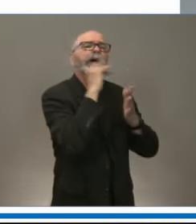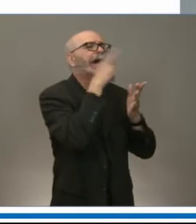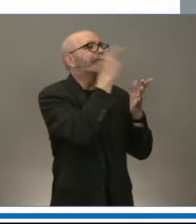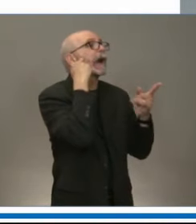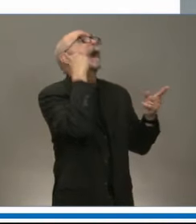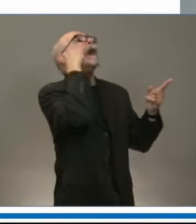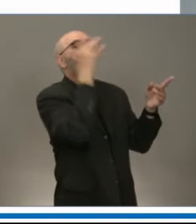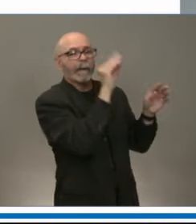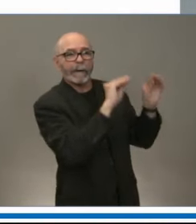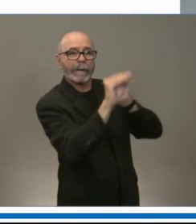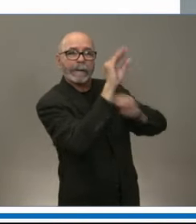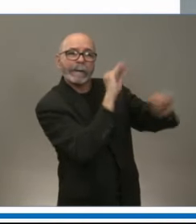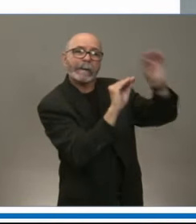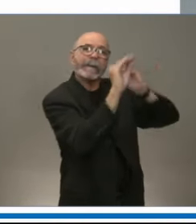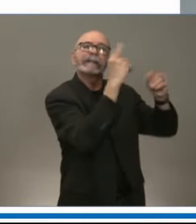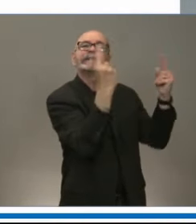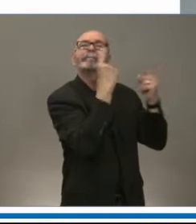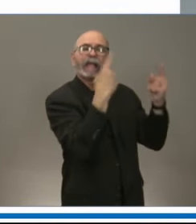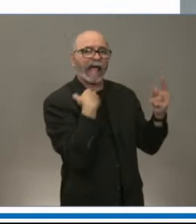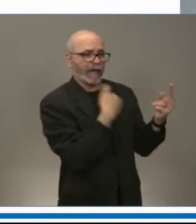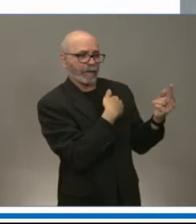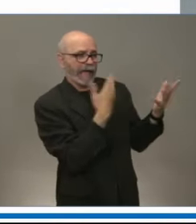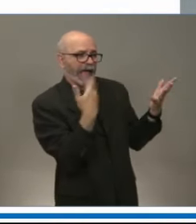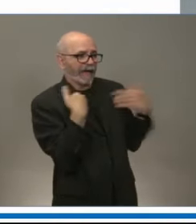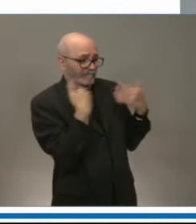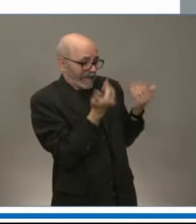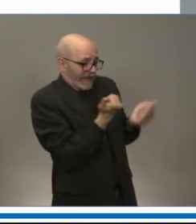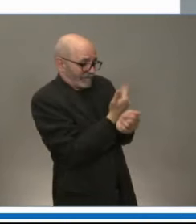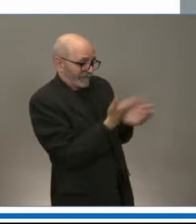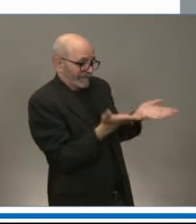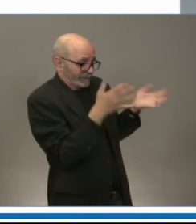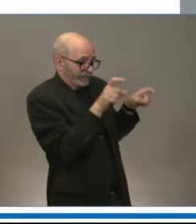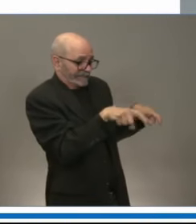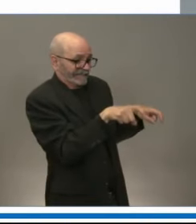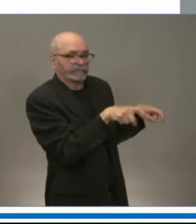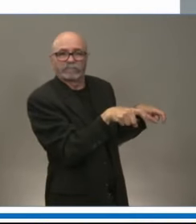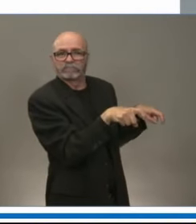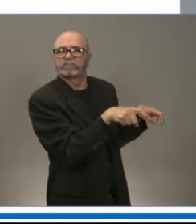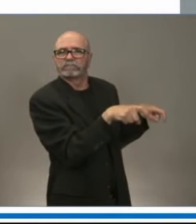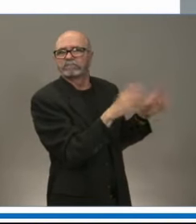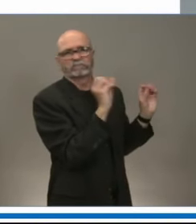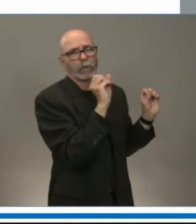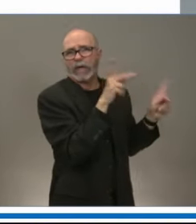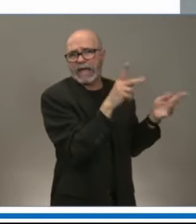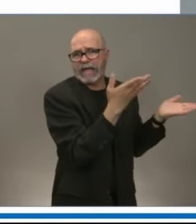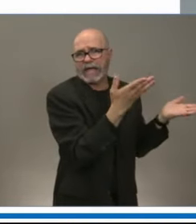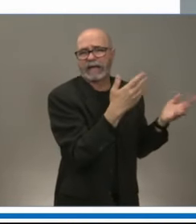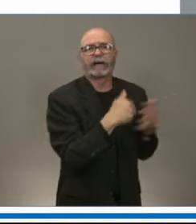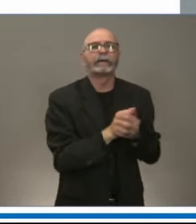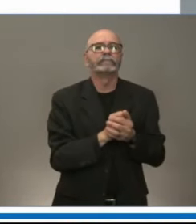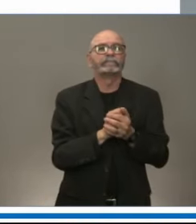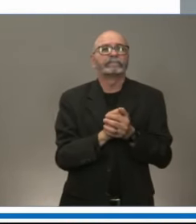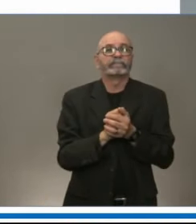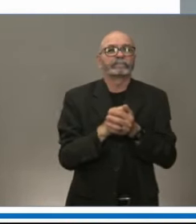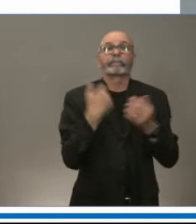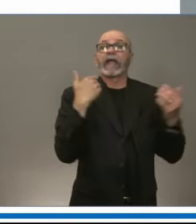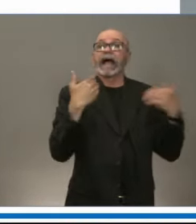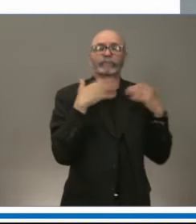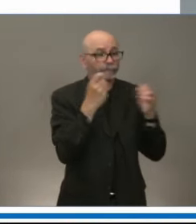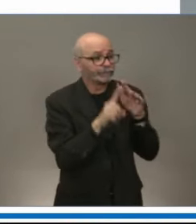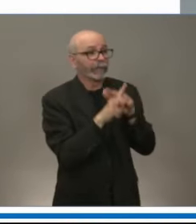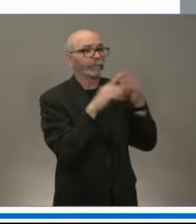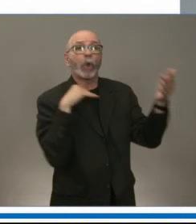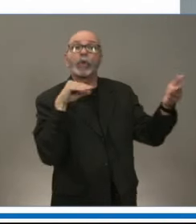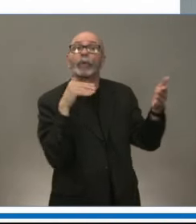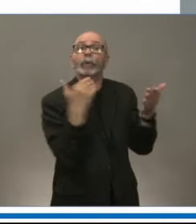have the right supplies. One of the things we're doing is we have a new type of swab which we have lots